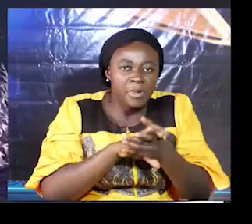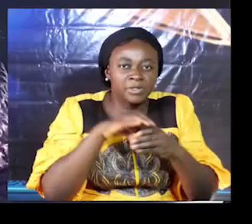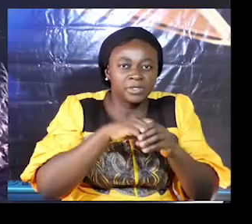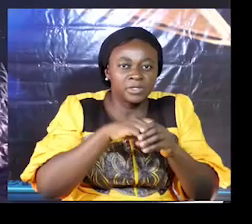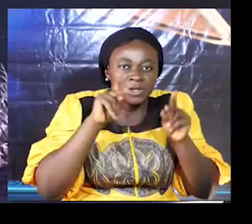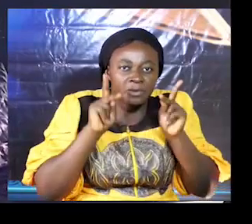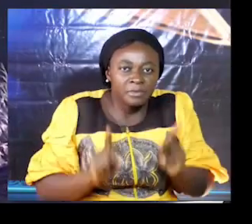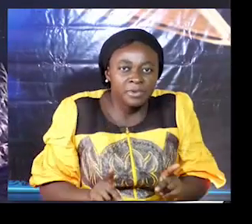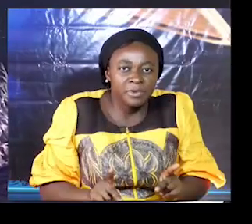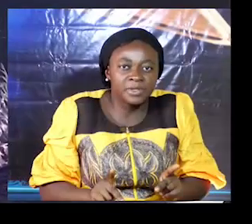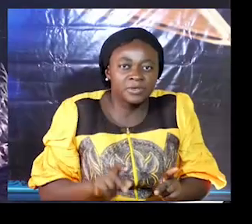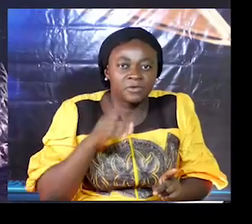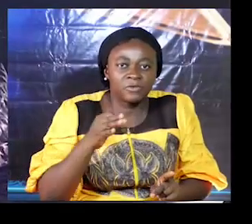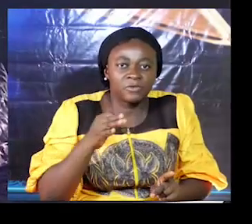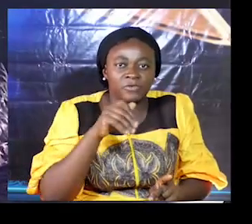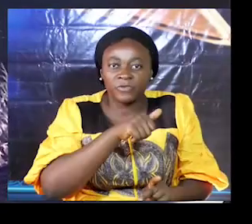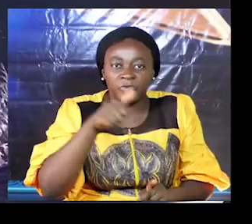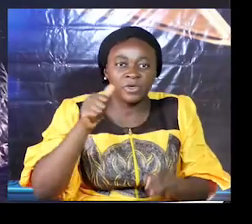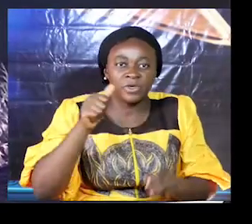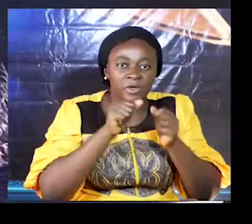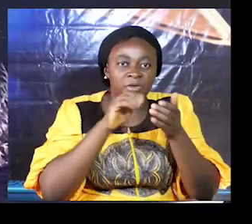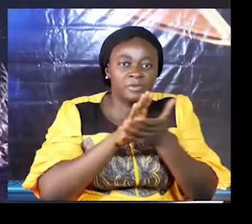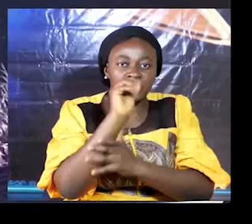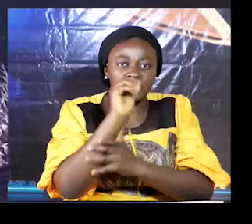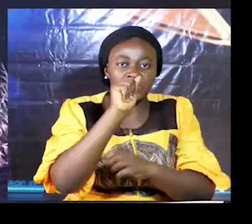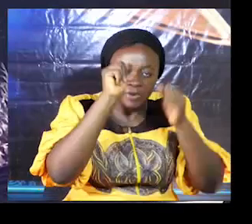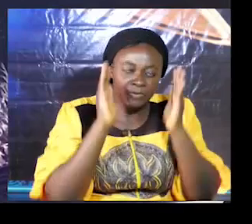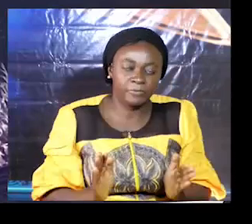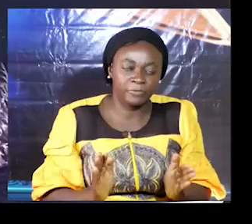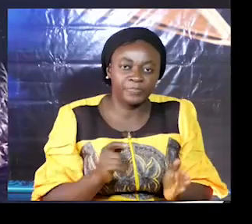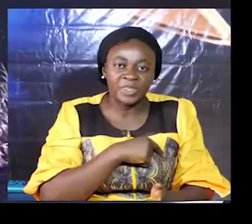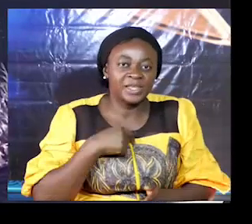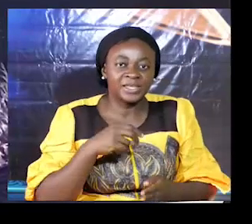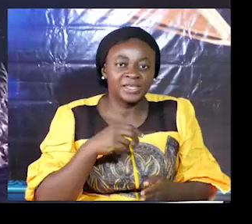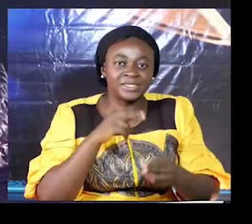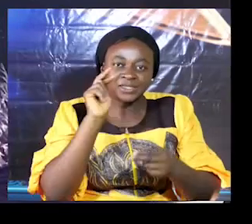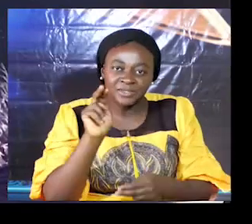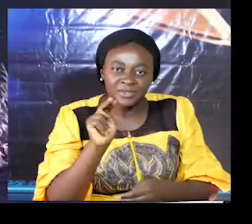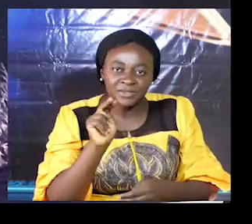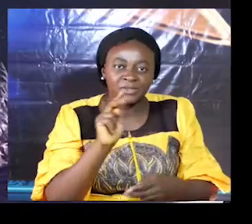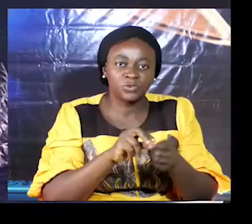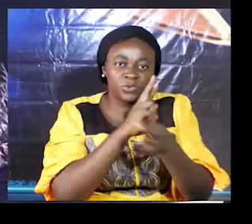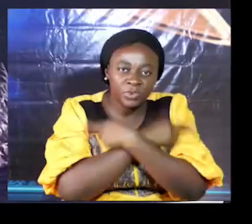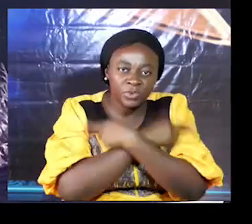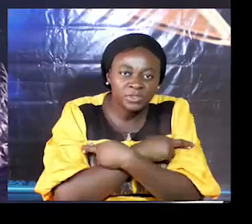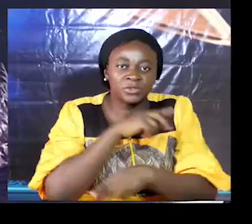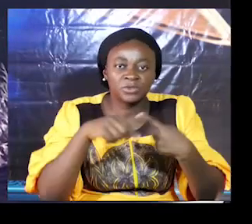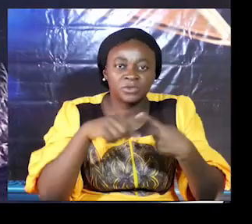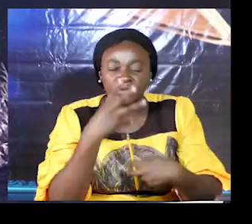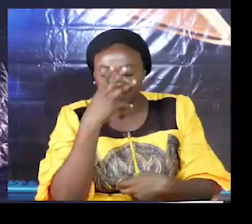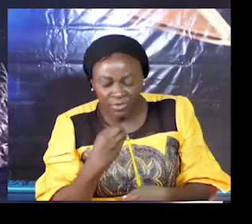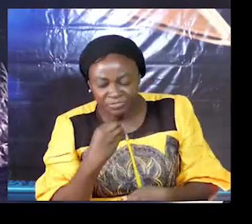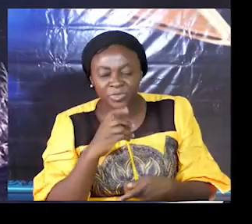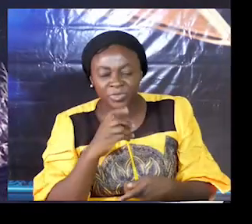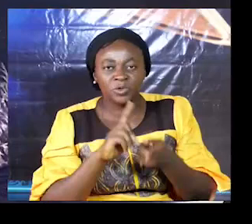the need to rest, the going to sleep, in order to ensure that you allow God to bring you into